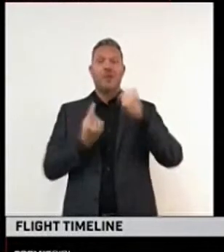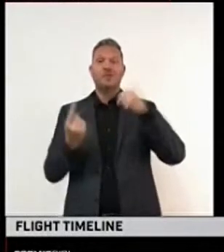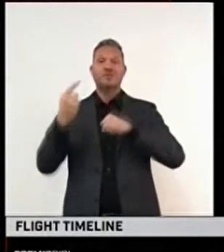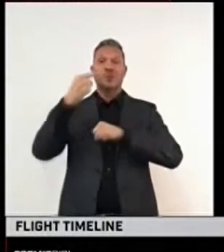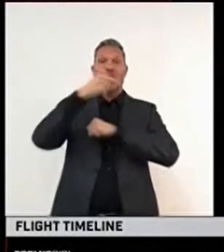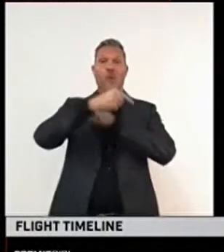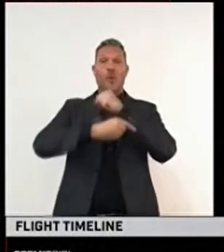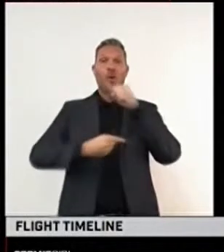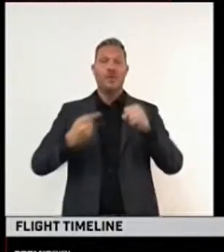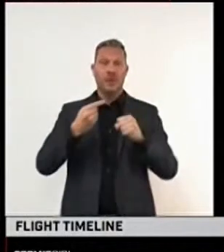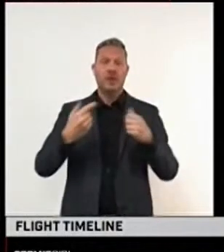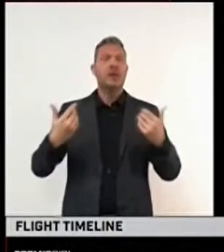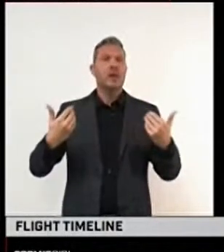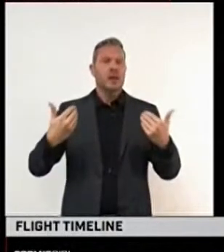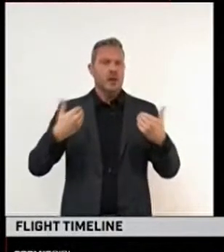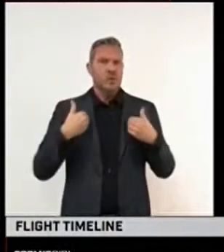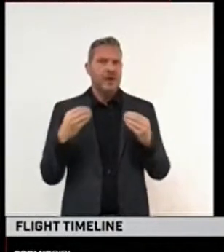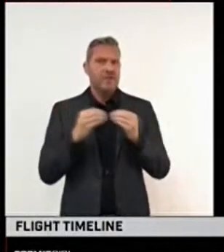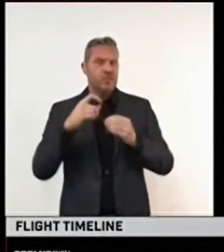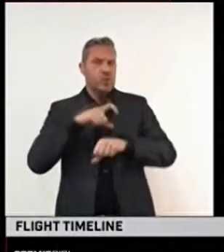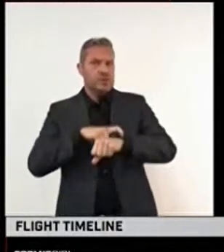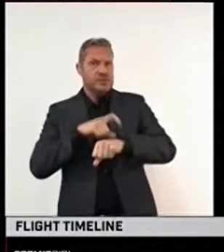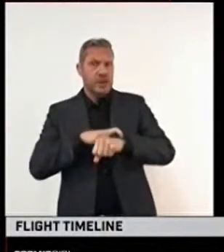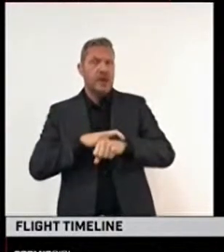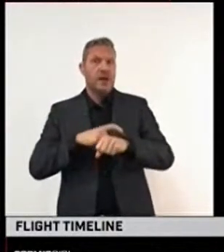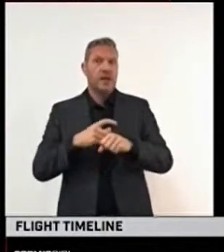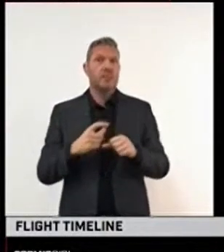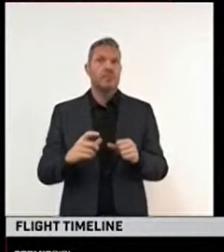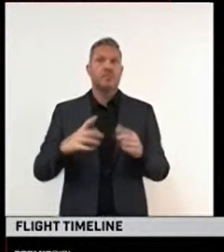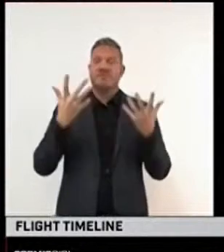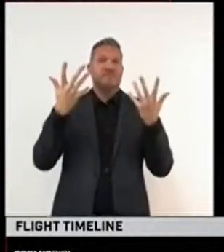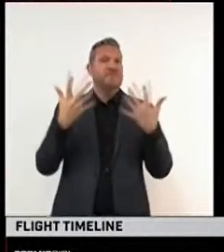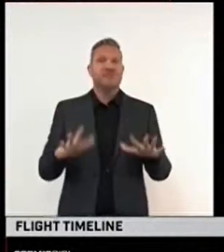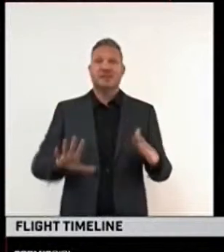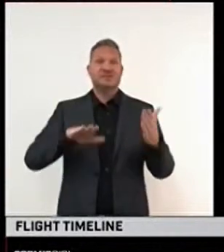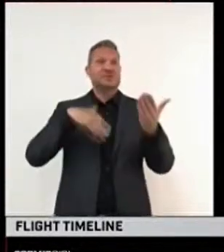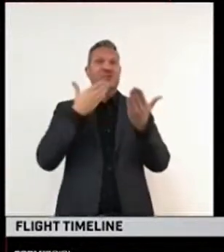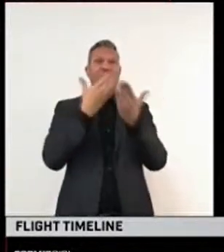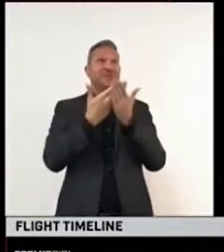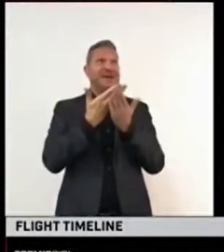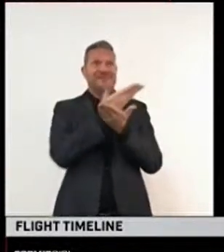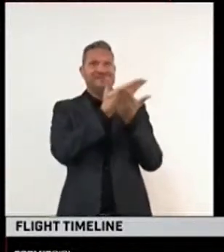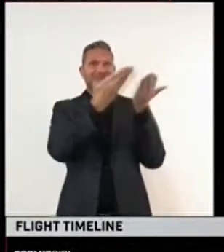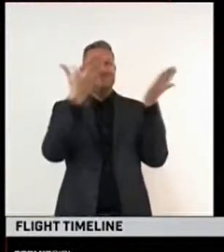the schedule before the payload deployment, but Launcher 1 is in space. What a beautiful sight.